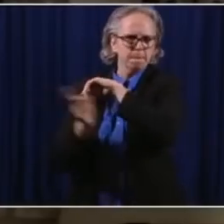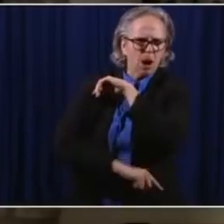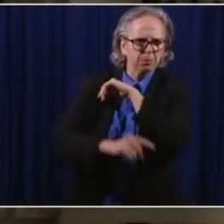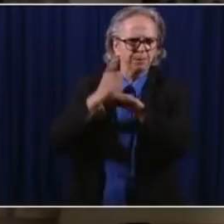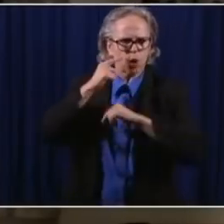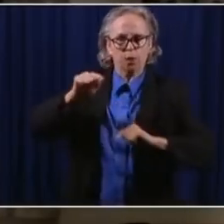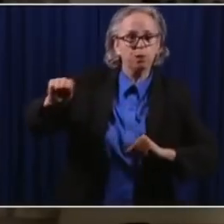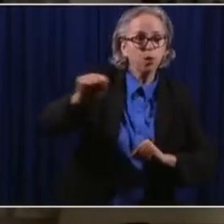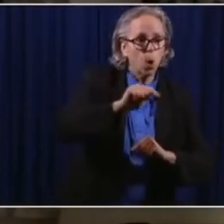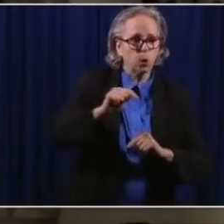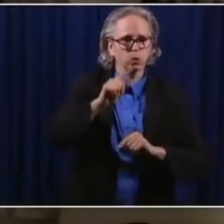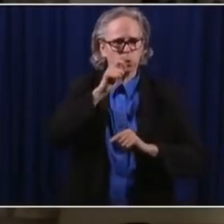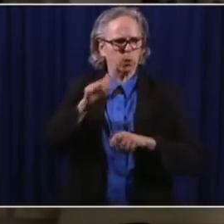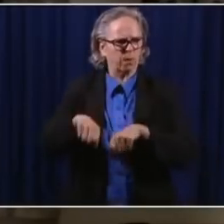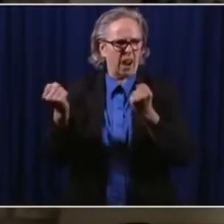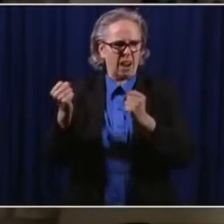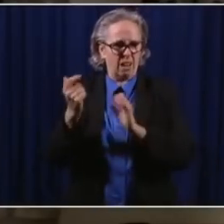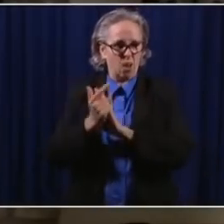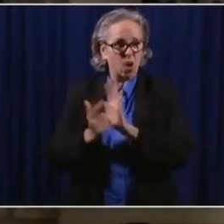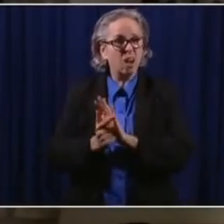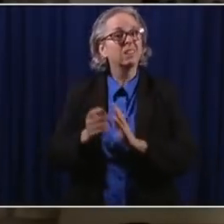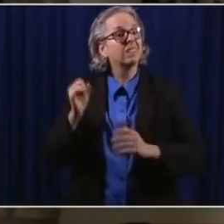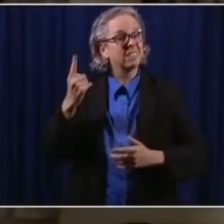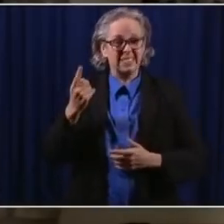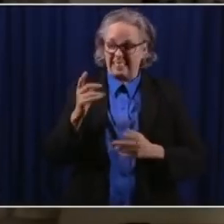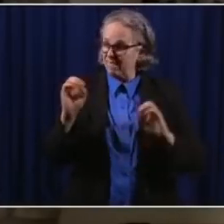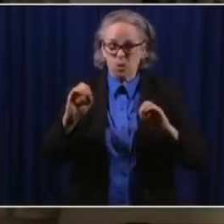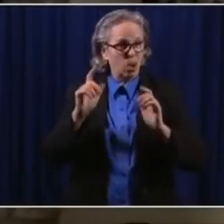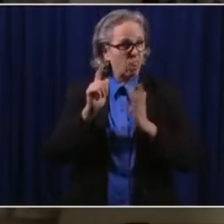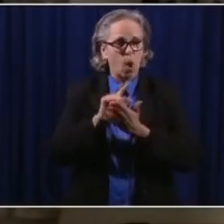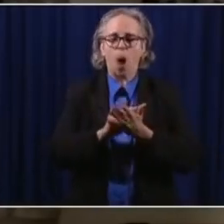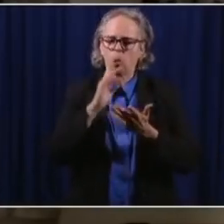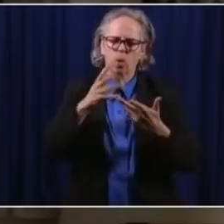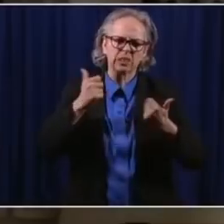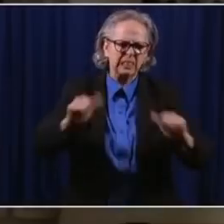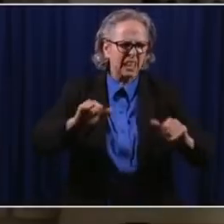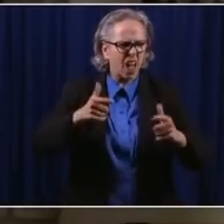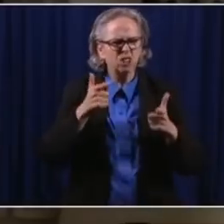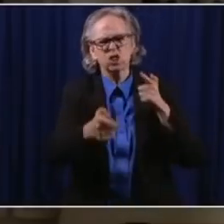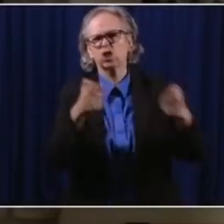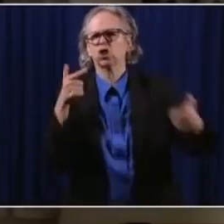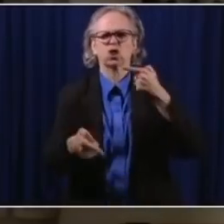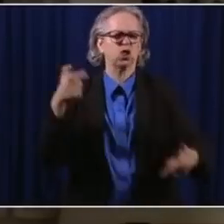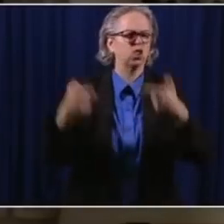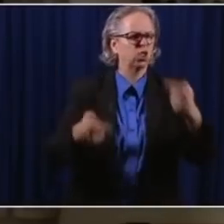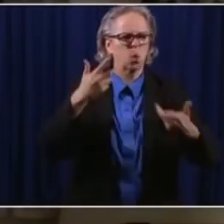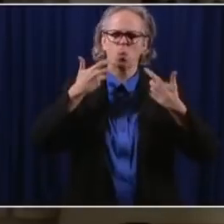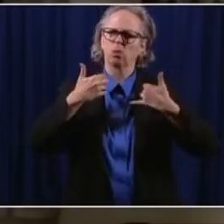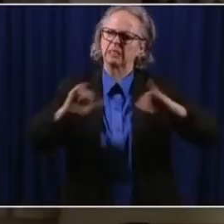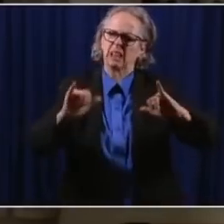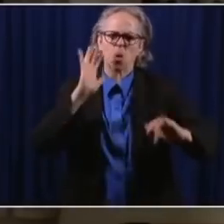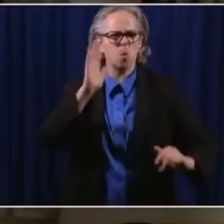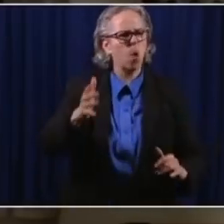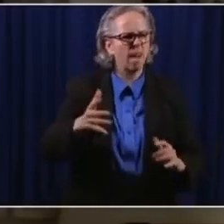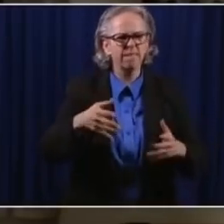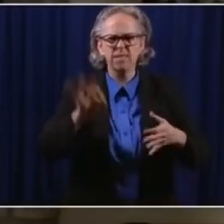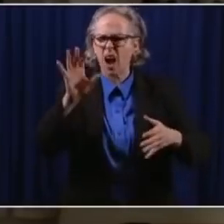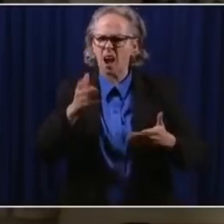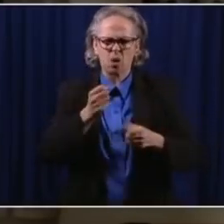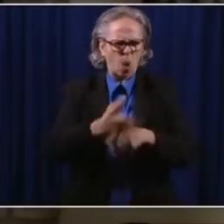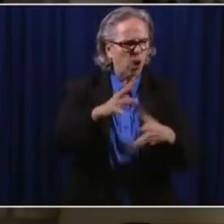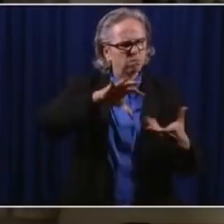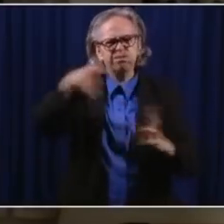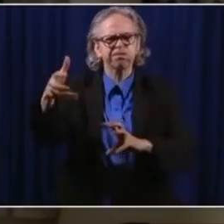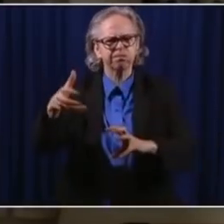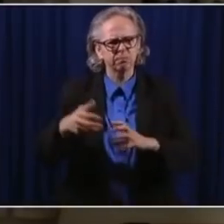our communities and stay in those communities. If we truly want to address the issue of gun violence in this